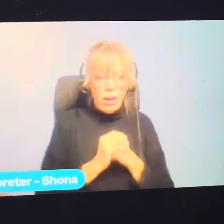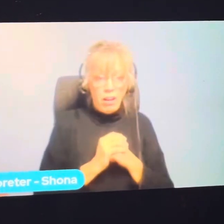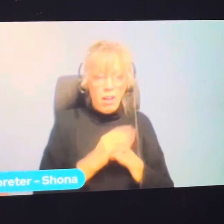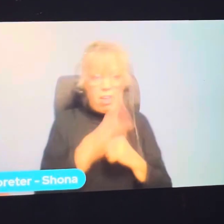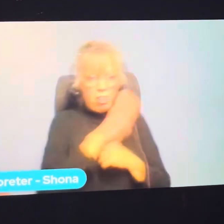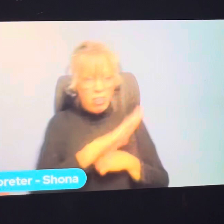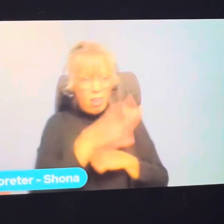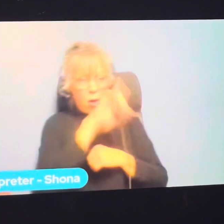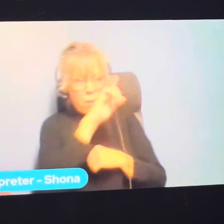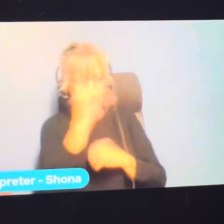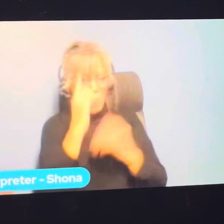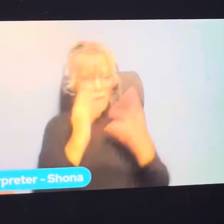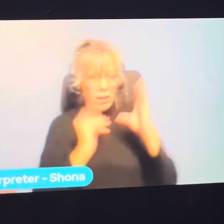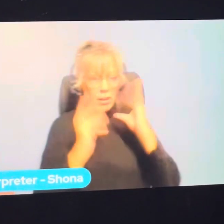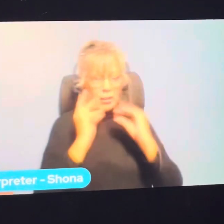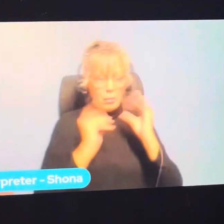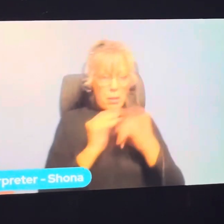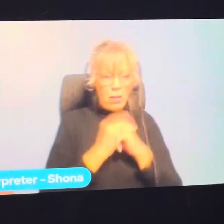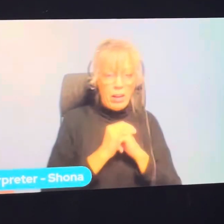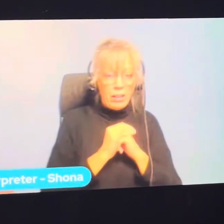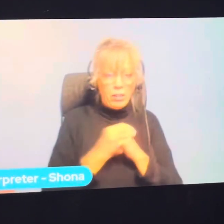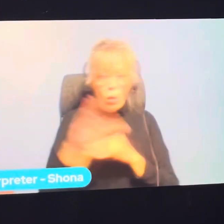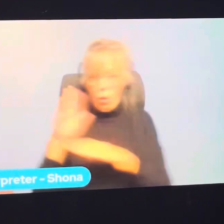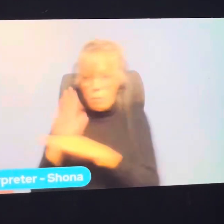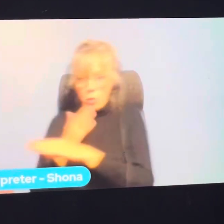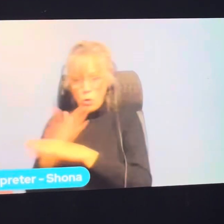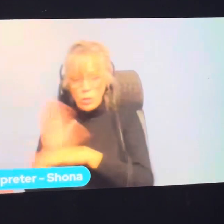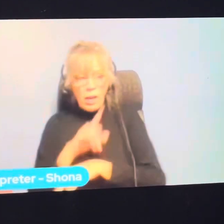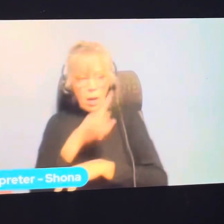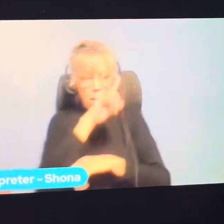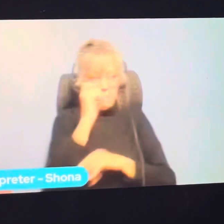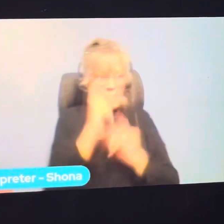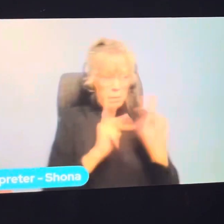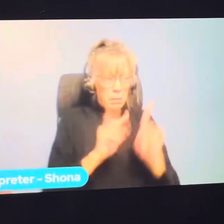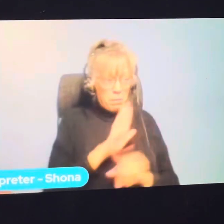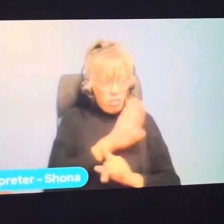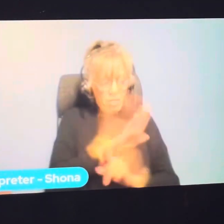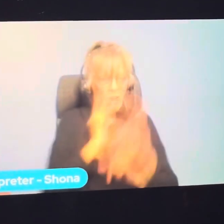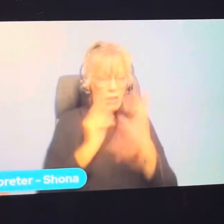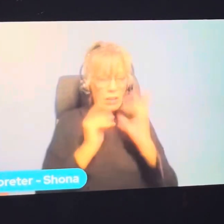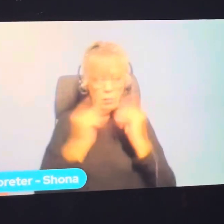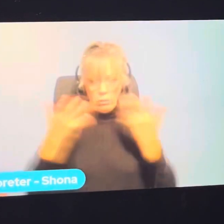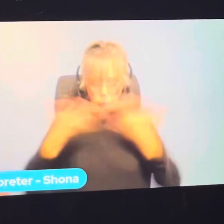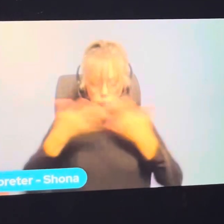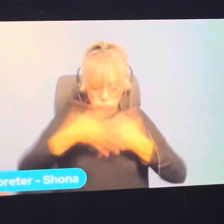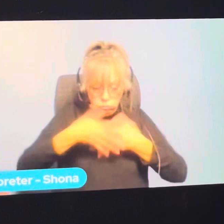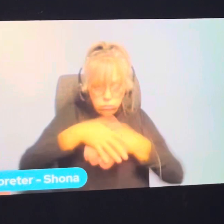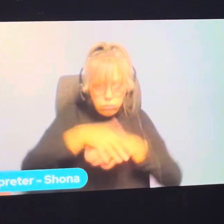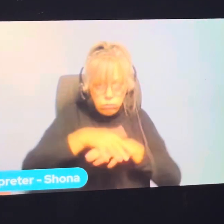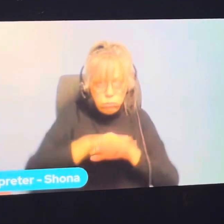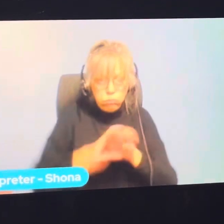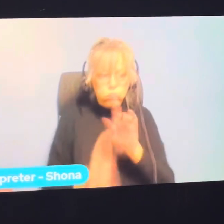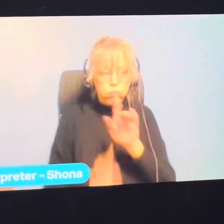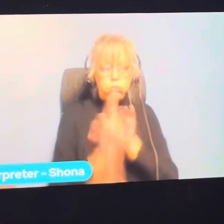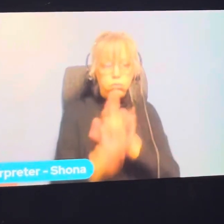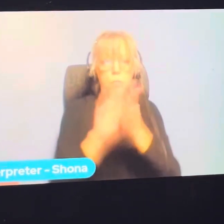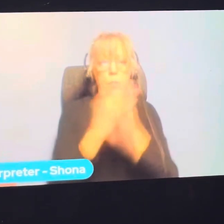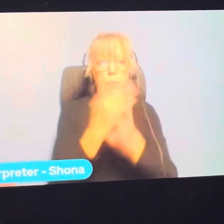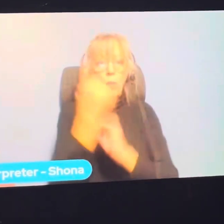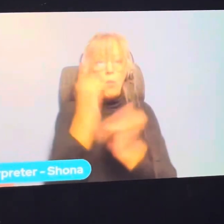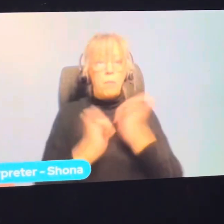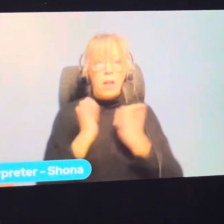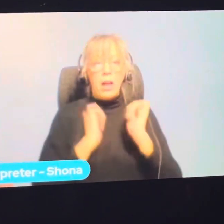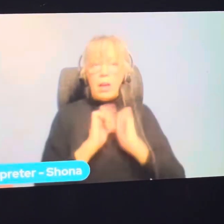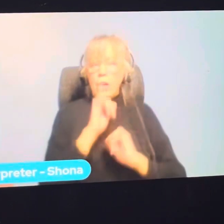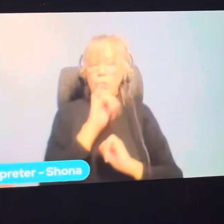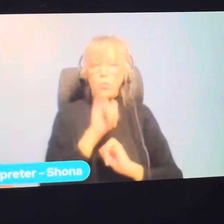experience. So to blend those two things together, that music and that story, is just been an incredible